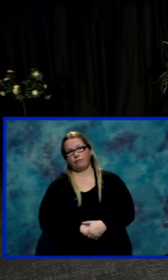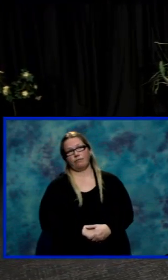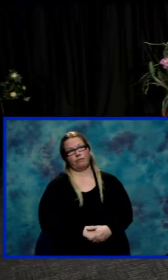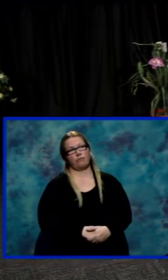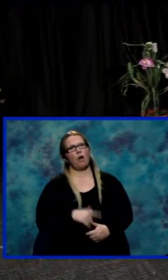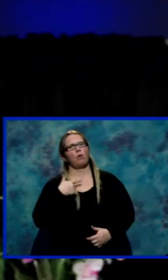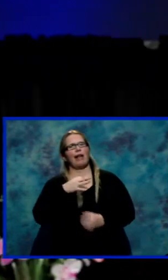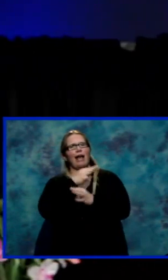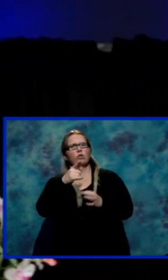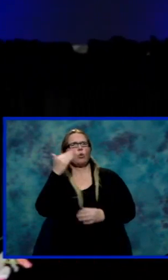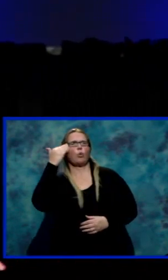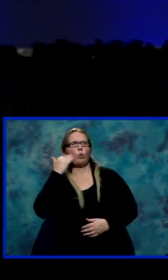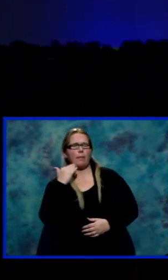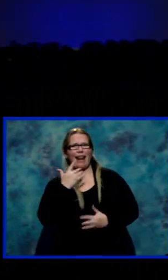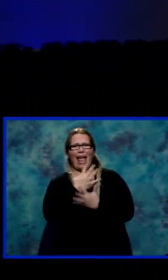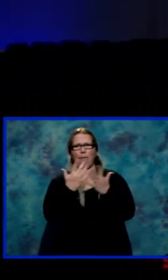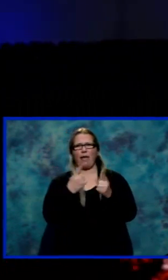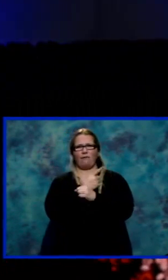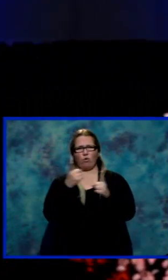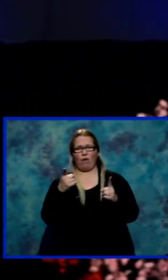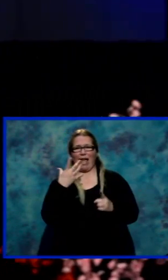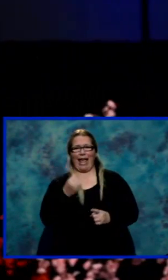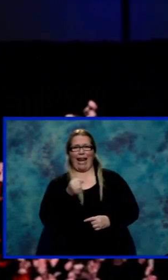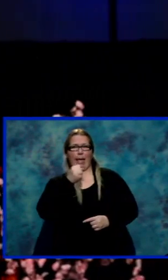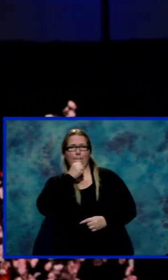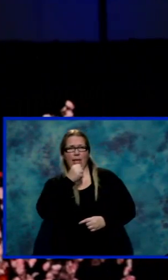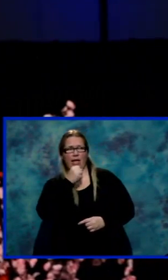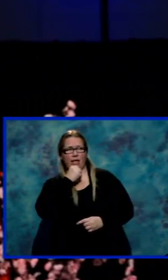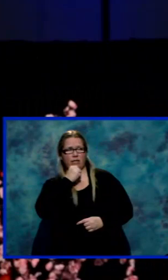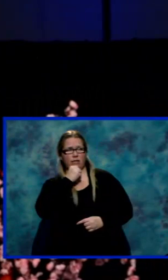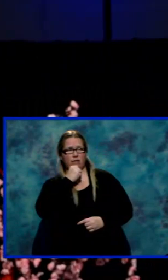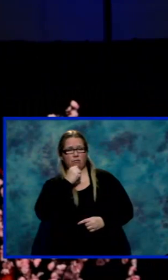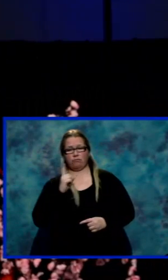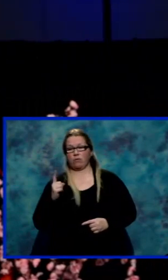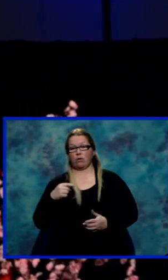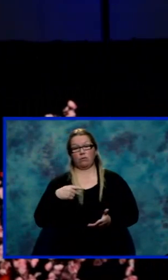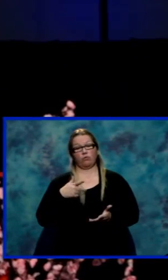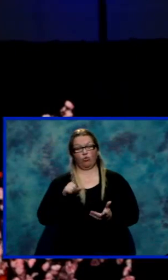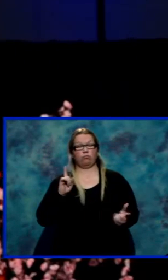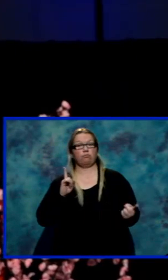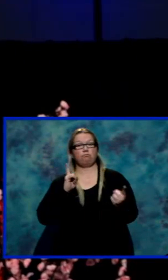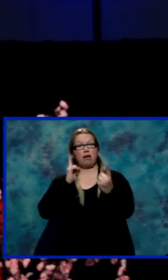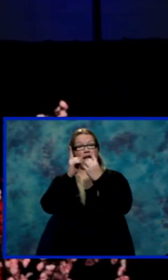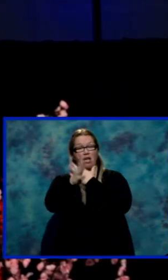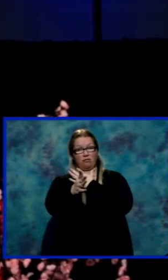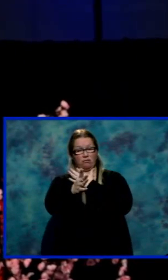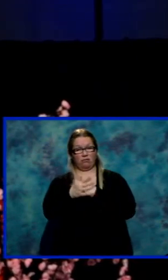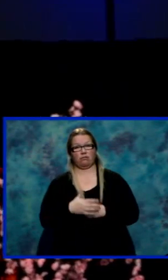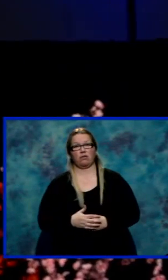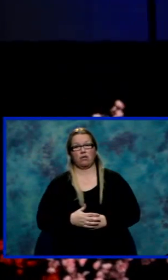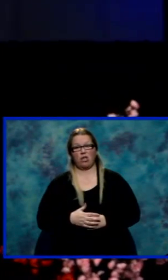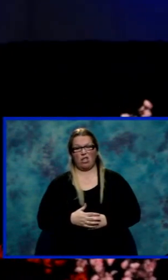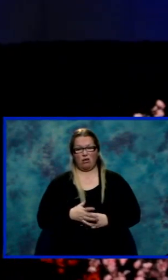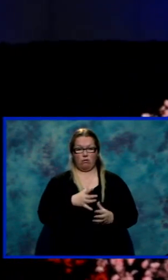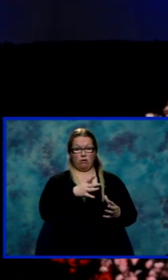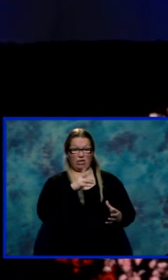women, how many of you have had a man walk down the street whom you've never seen, grab